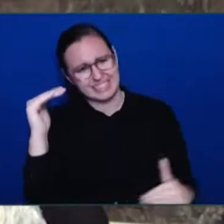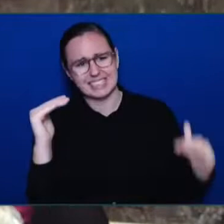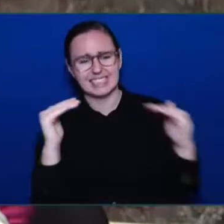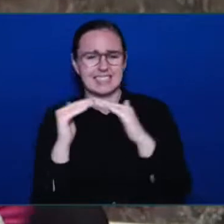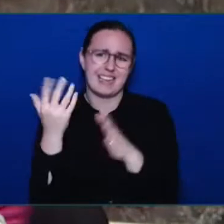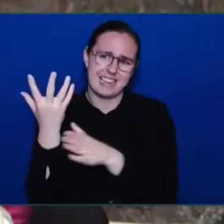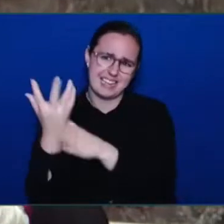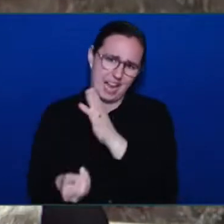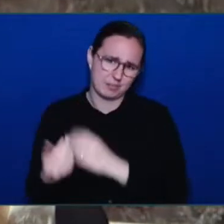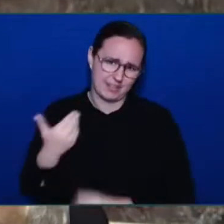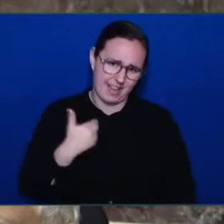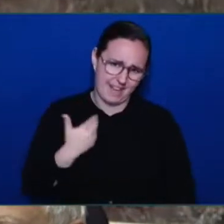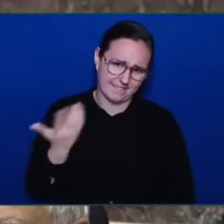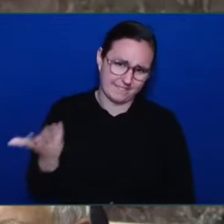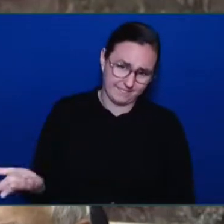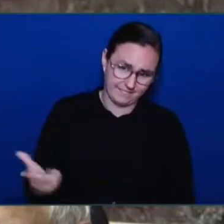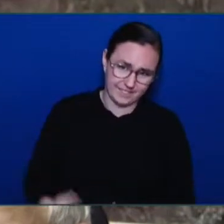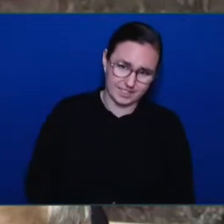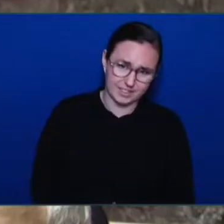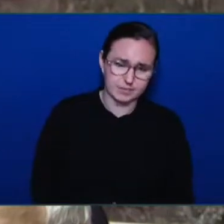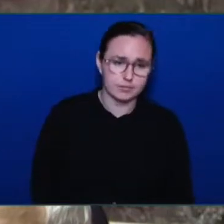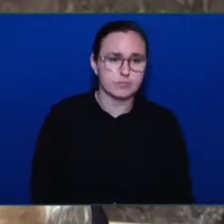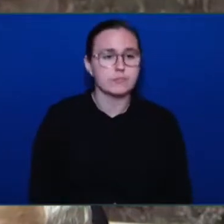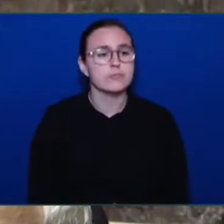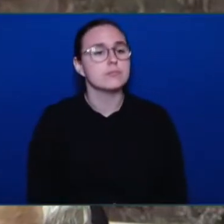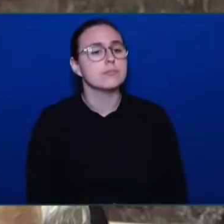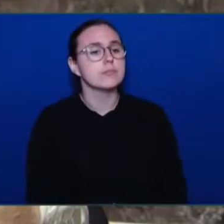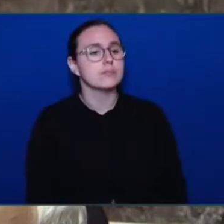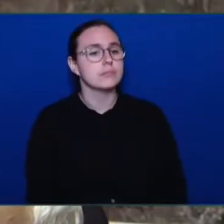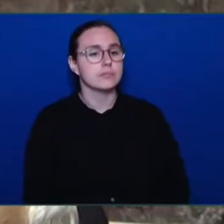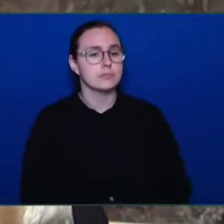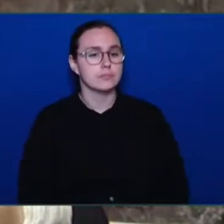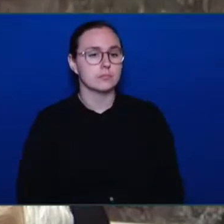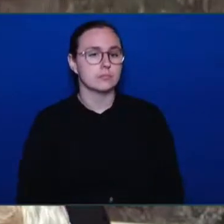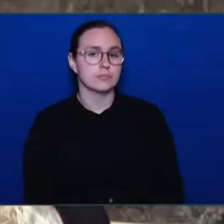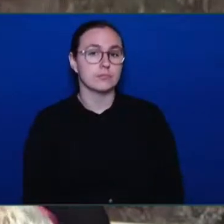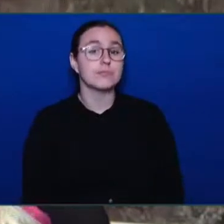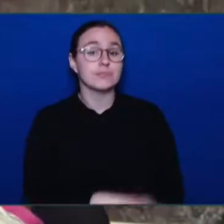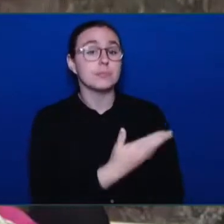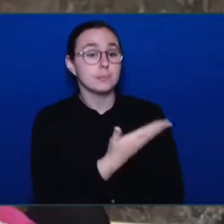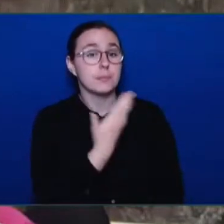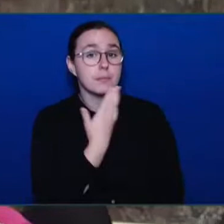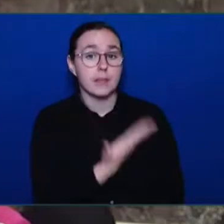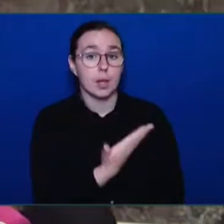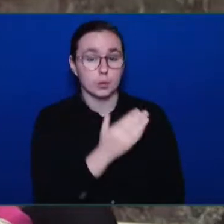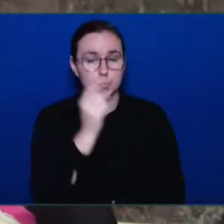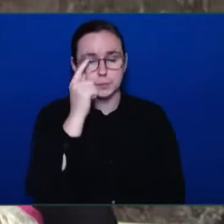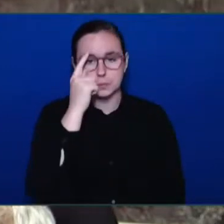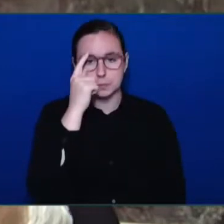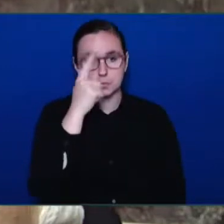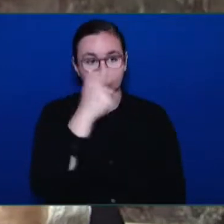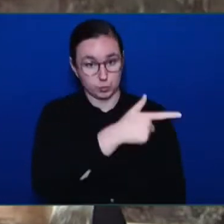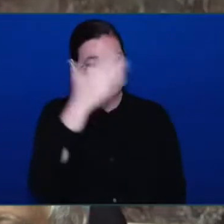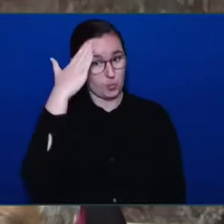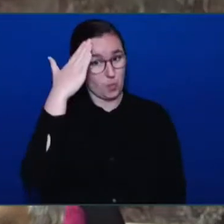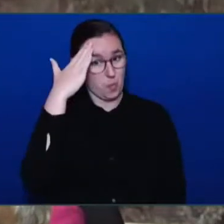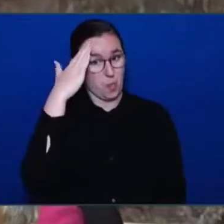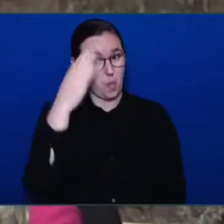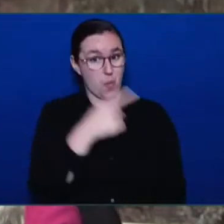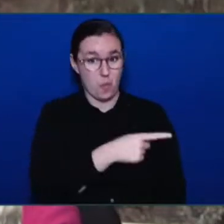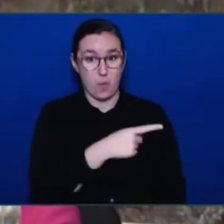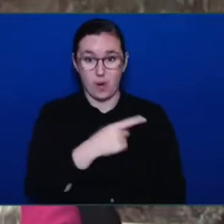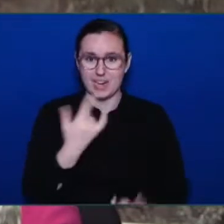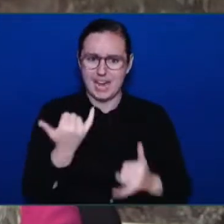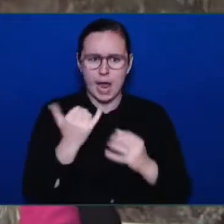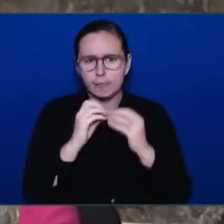Thank you very much, Mr. Speaker. I know that the member is well aware that bargaining has been undertaken now with all of our public service sector, and that's certainly